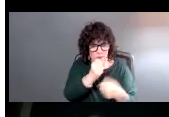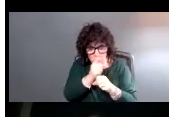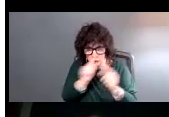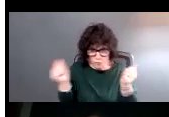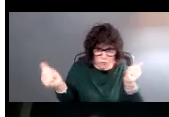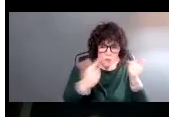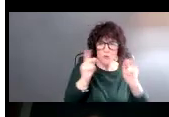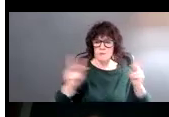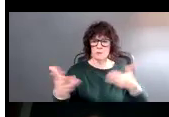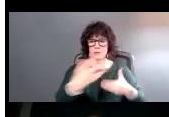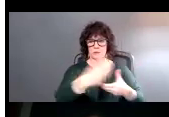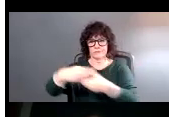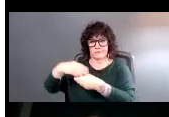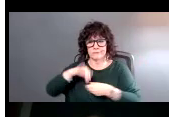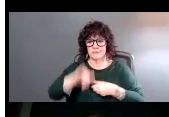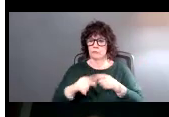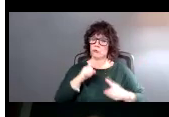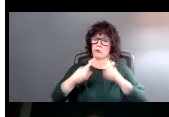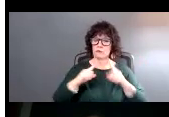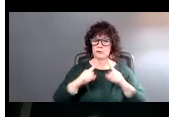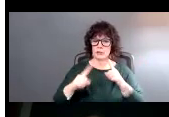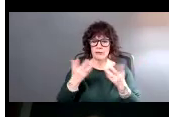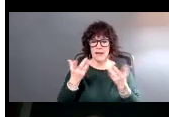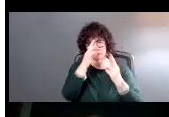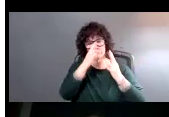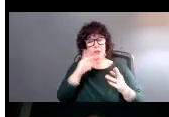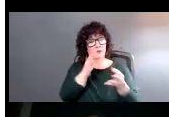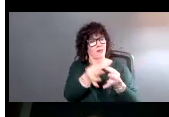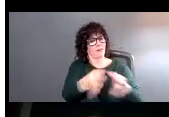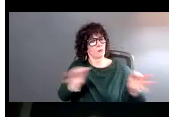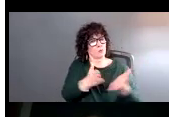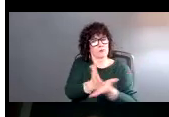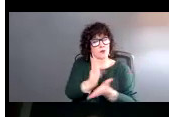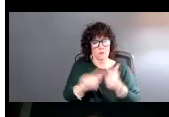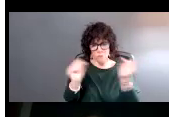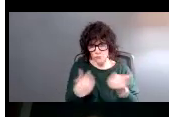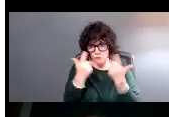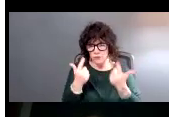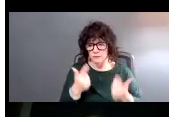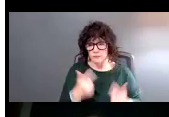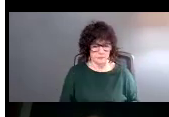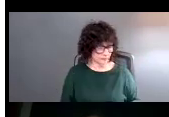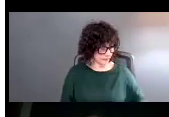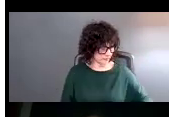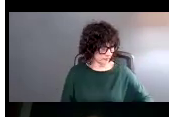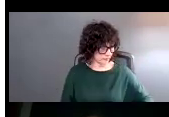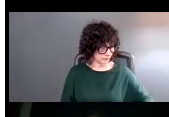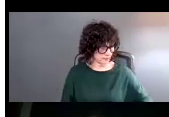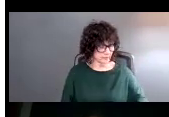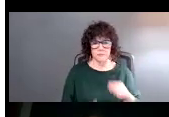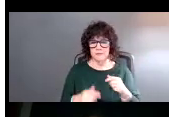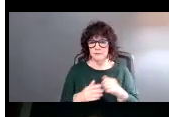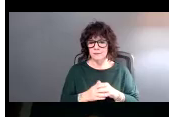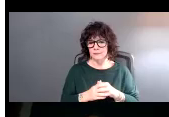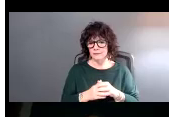Para acceder a los subtítulos en inglés, haga clic en el enlace que encontrará en el chat. Por favor, avísenos si